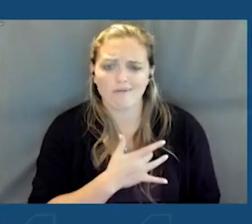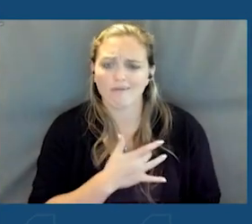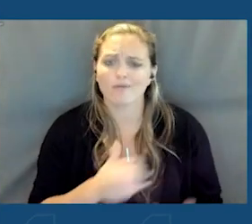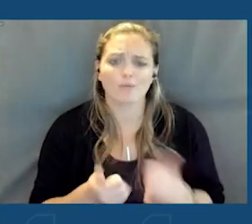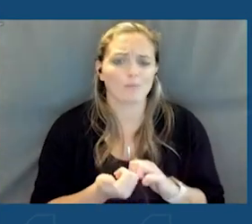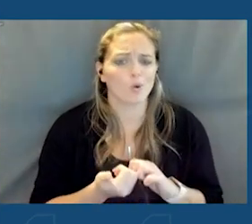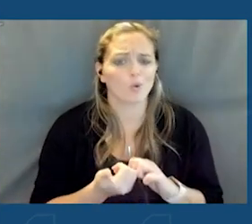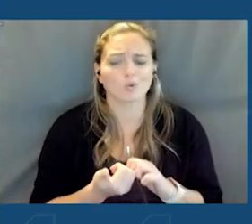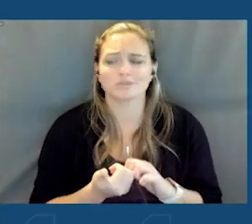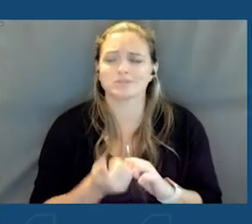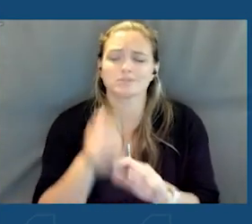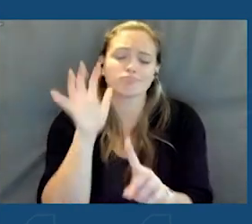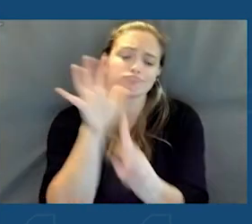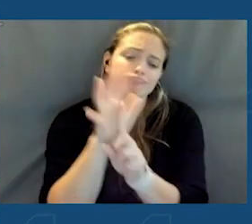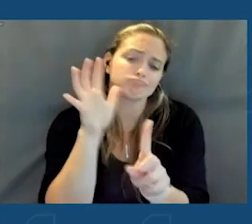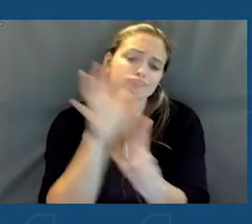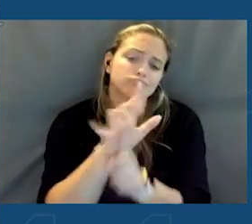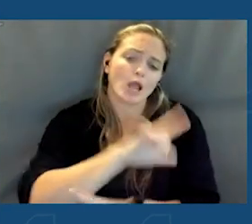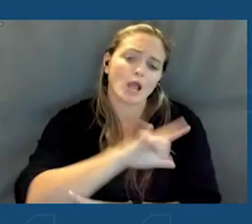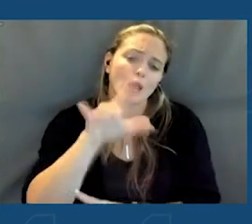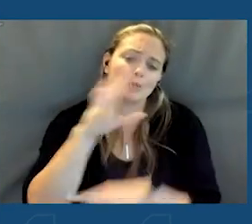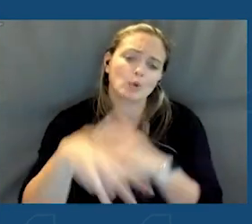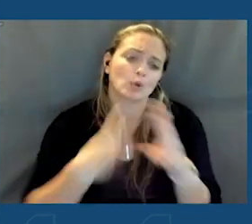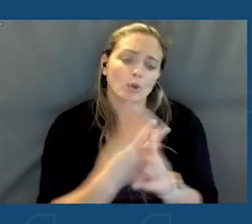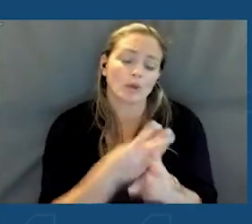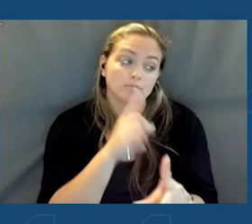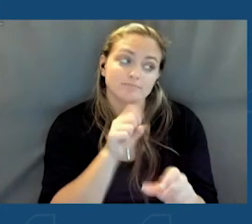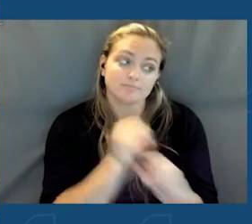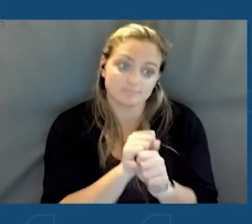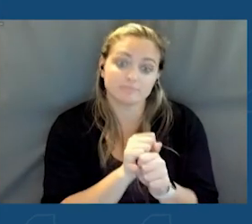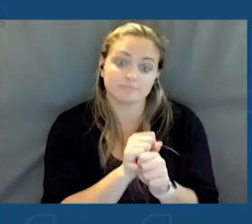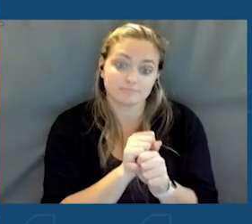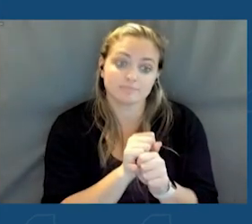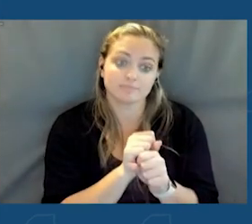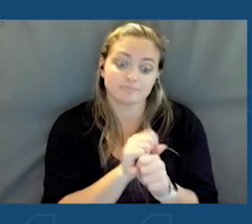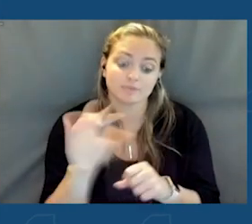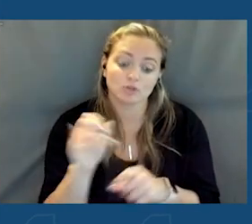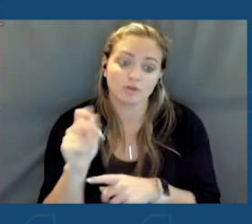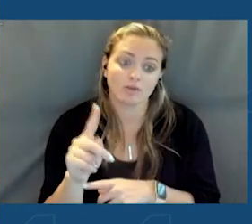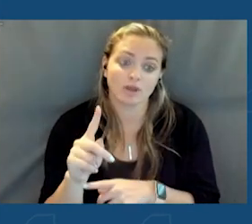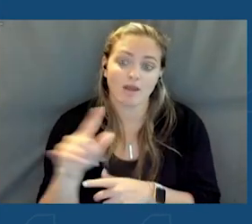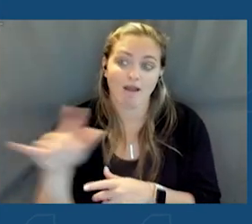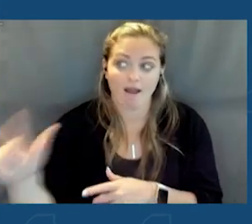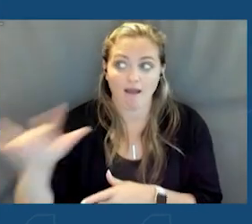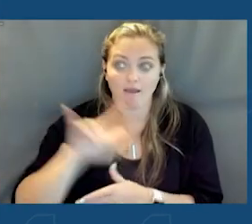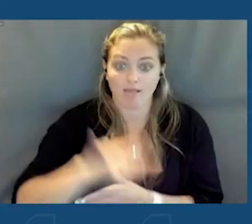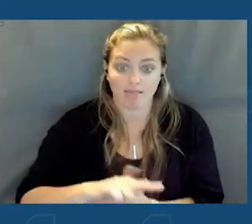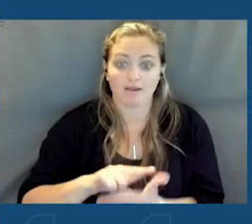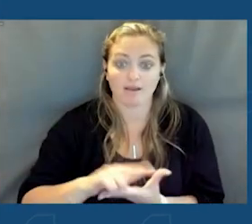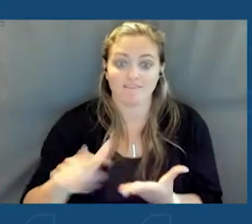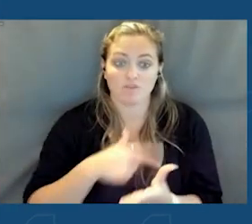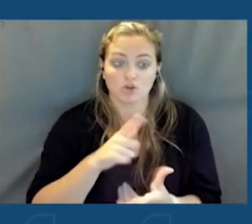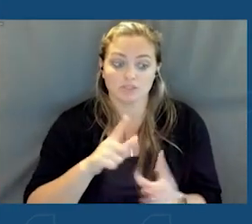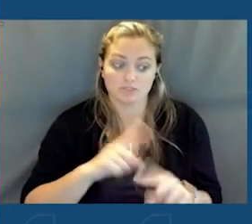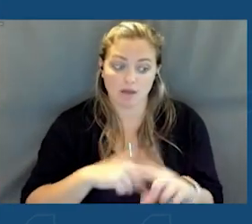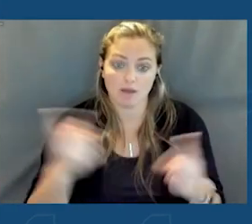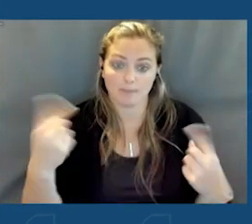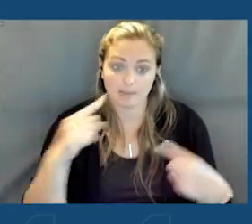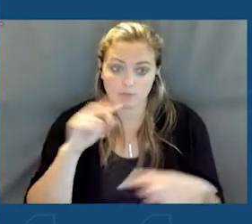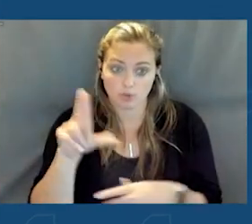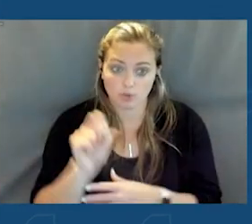airports in the world. It was, in fact, the JFK that I landed first time I came to the U.S. some time